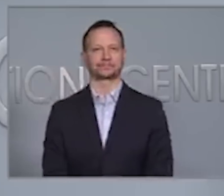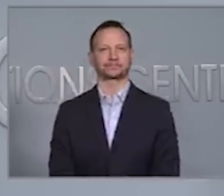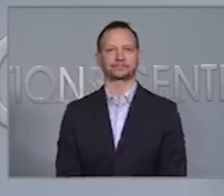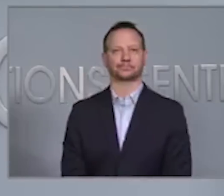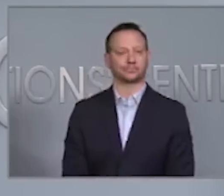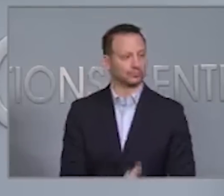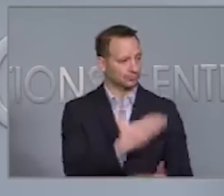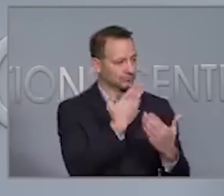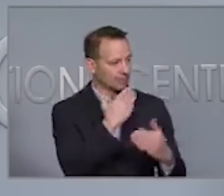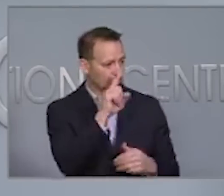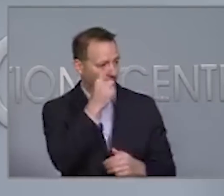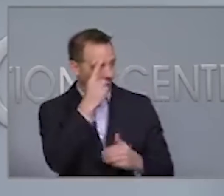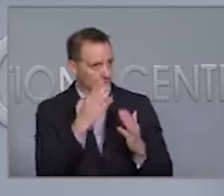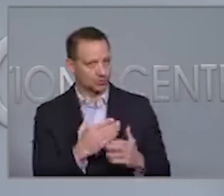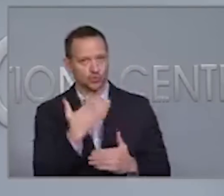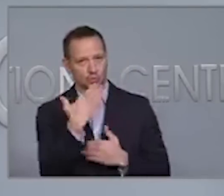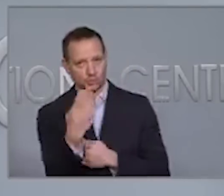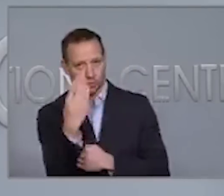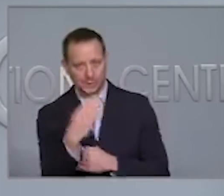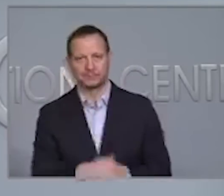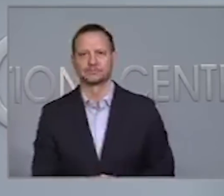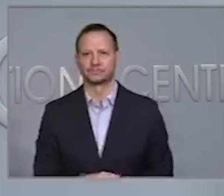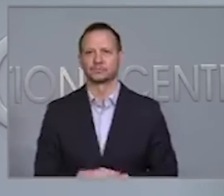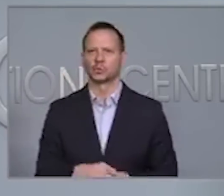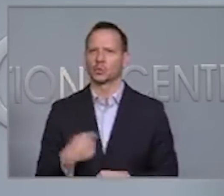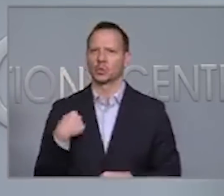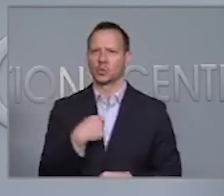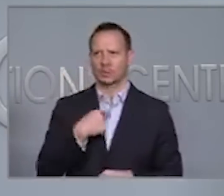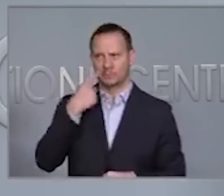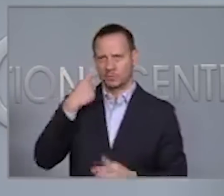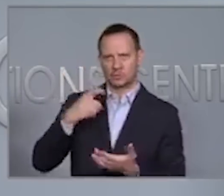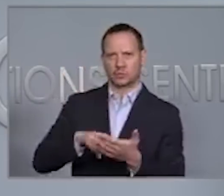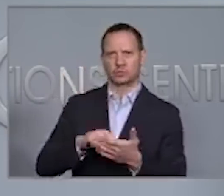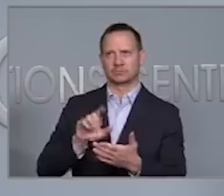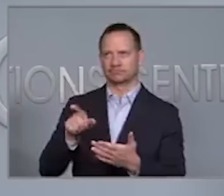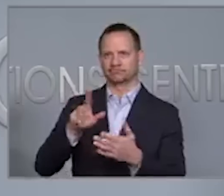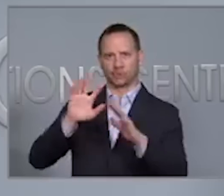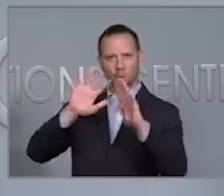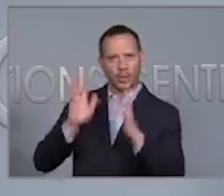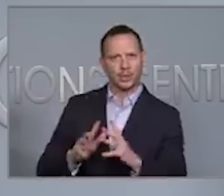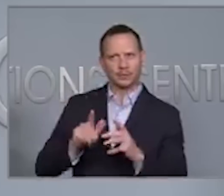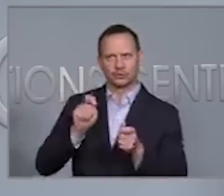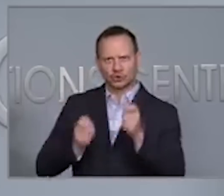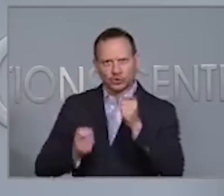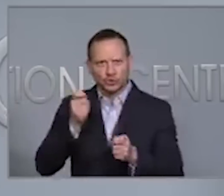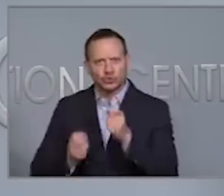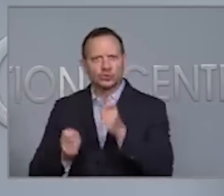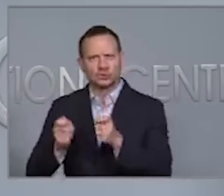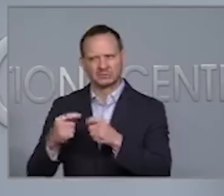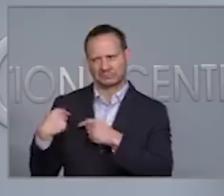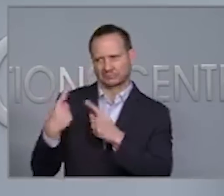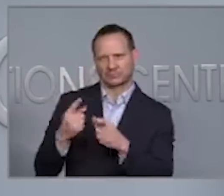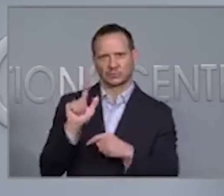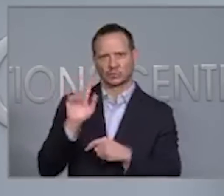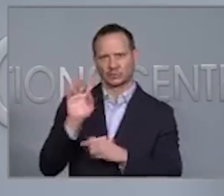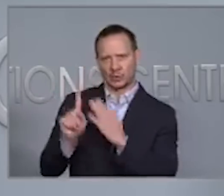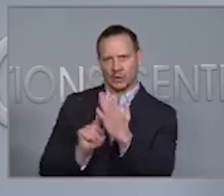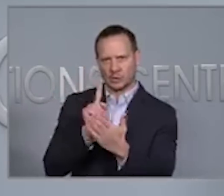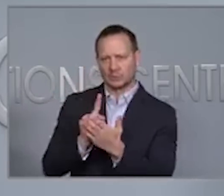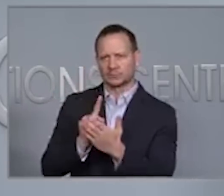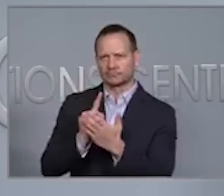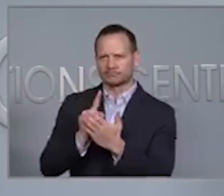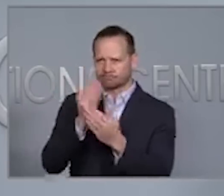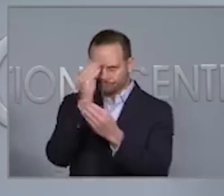Thank you, Governor, and good morning. While we have seen fluctuations in the forecast over the past 24 hours, most of our state will see